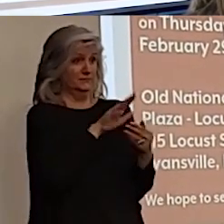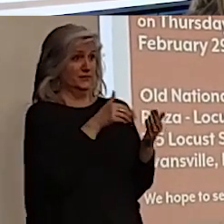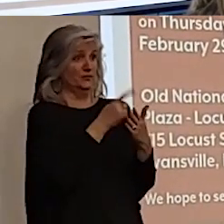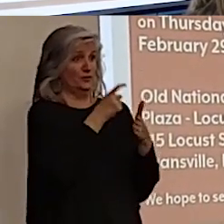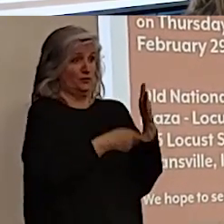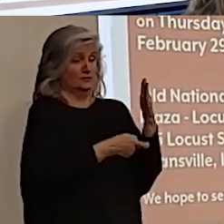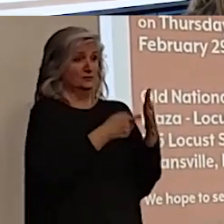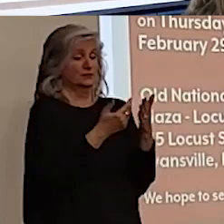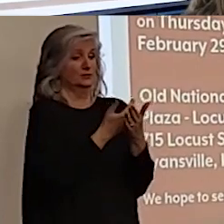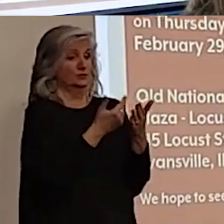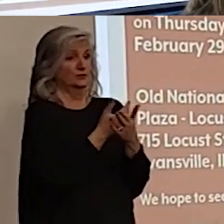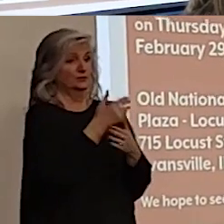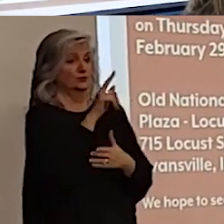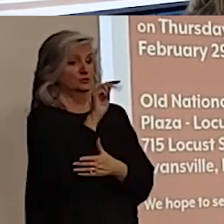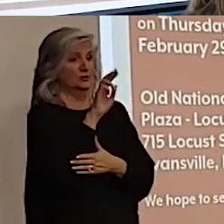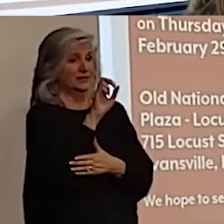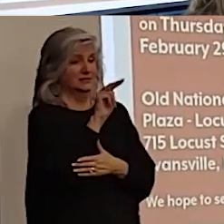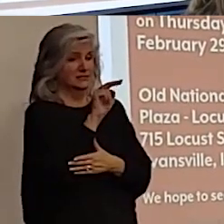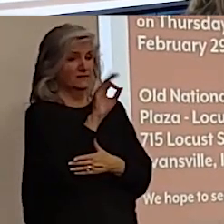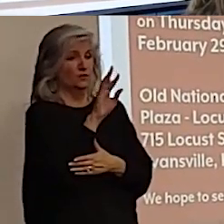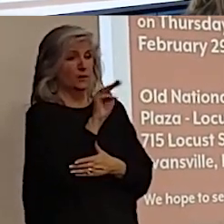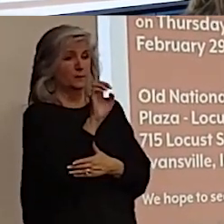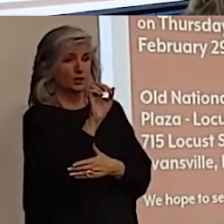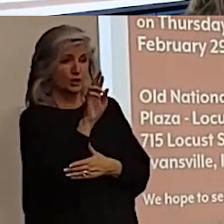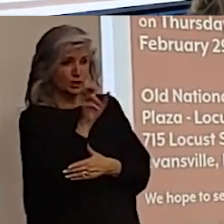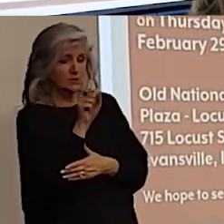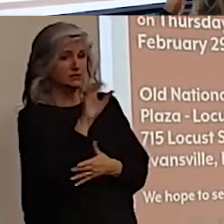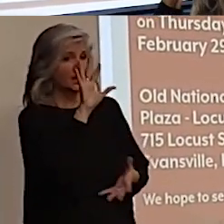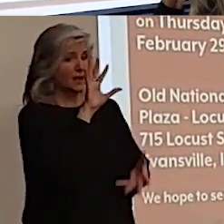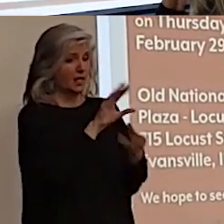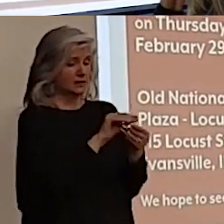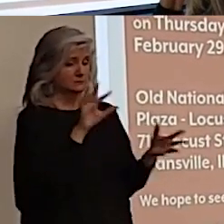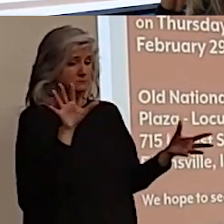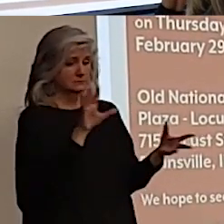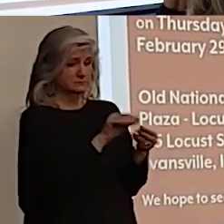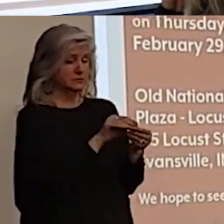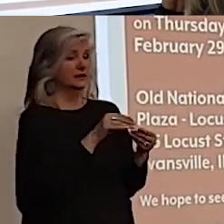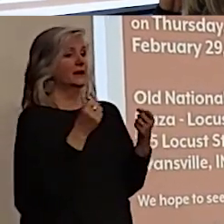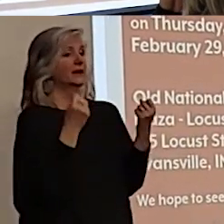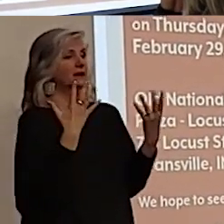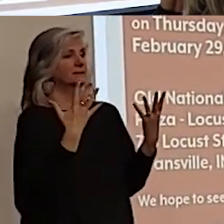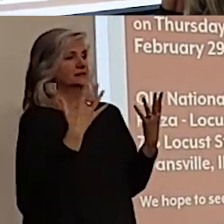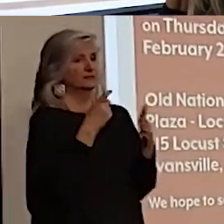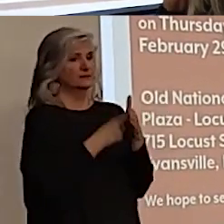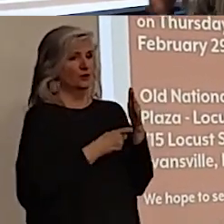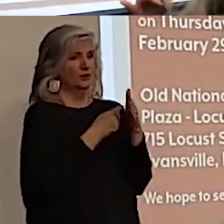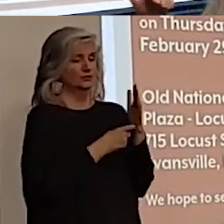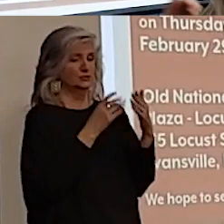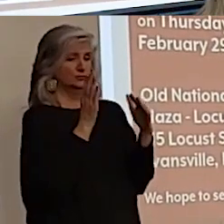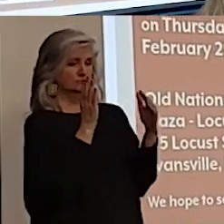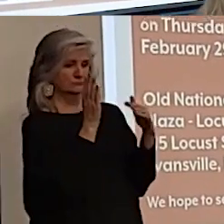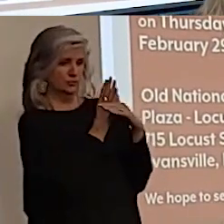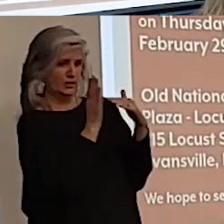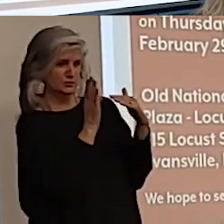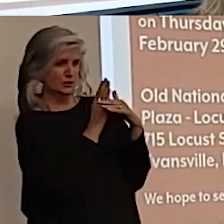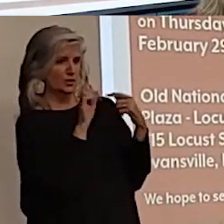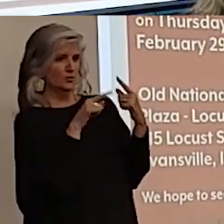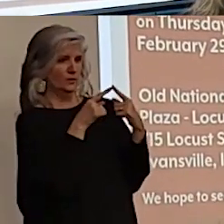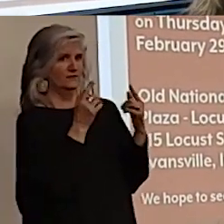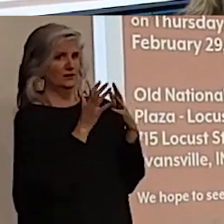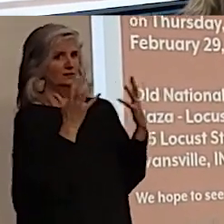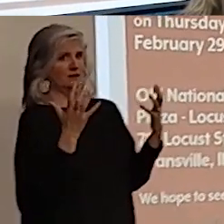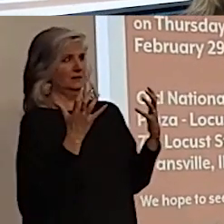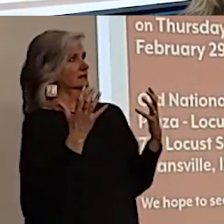cost of the new transformers and adding it all up and seeing what kind of a cost ratio there's going to be when a lot of vehicles are hooked